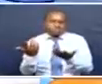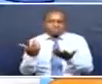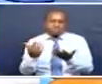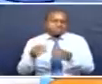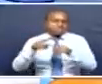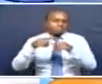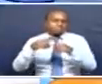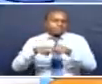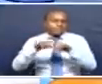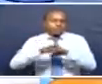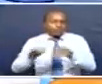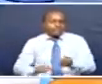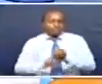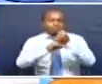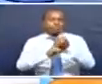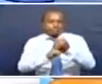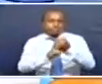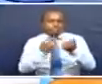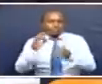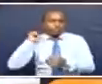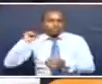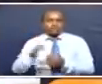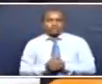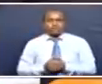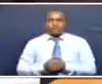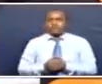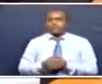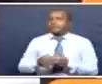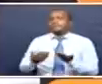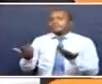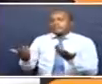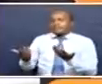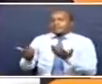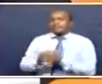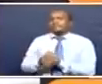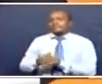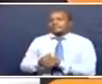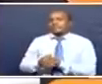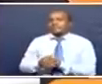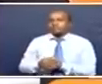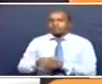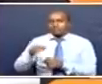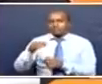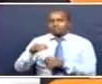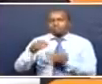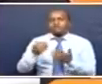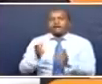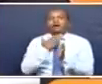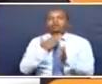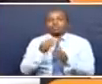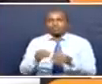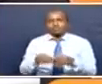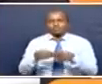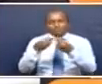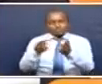Regardless of the level. It doesn't matter. Because governors are also heading political government. And I want to give you counties. I want to give you a very interesting